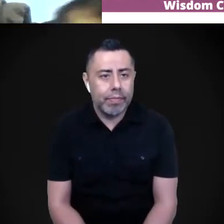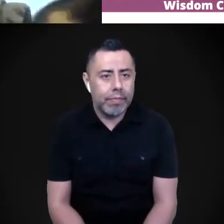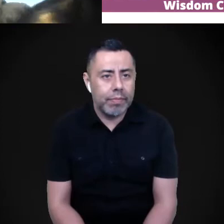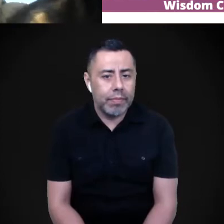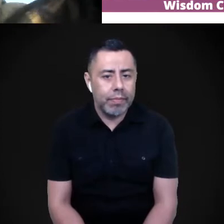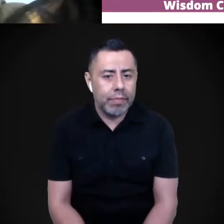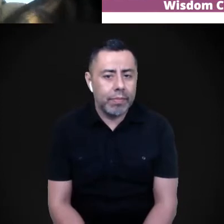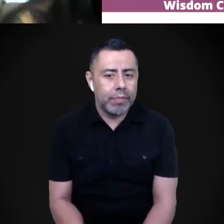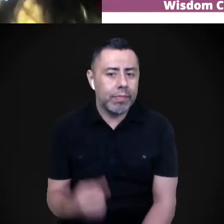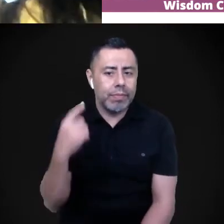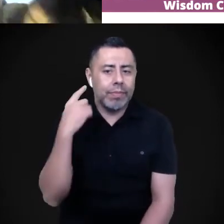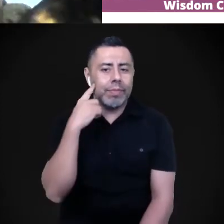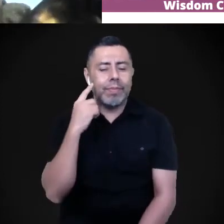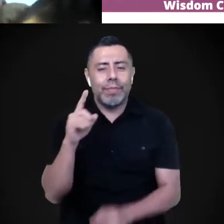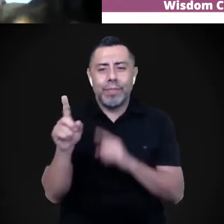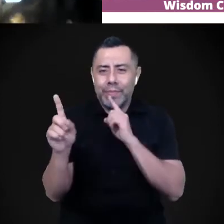Wow, that's a lot.